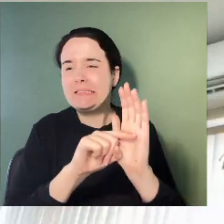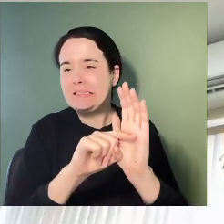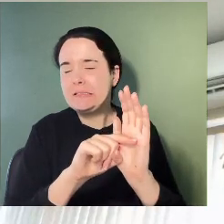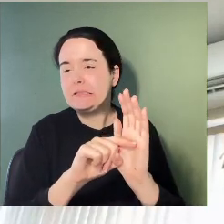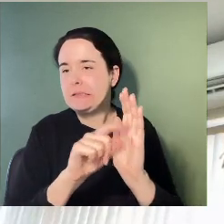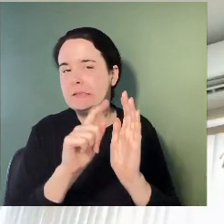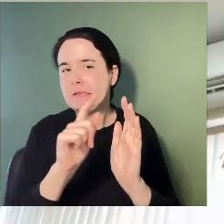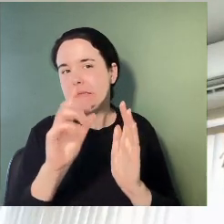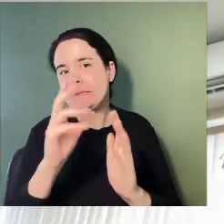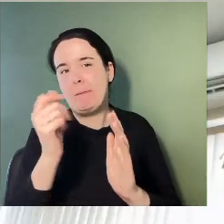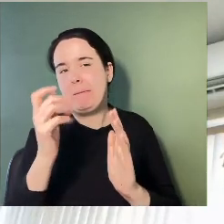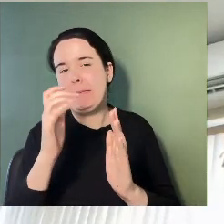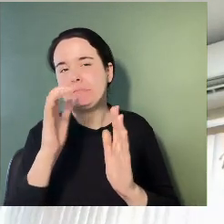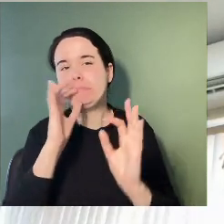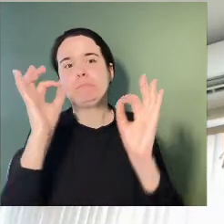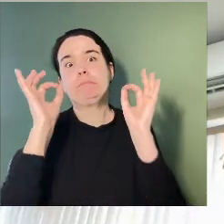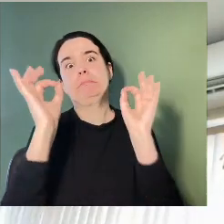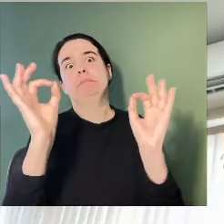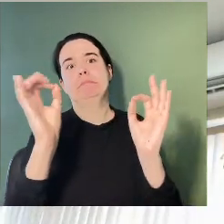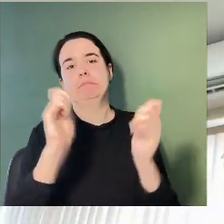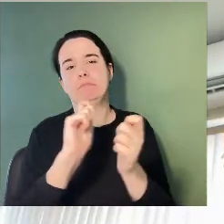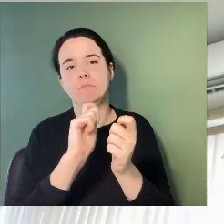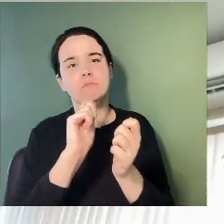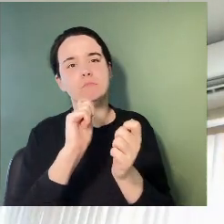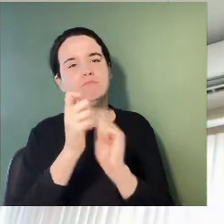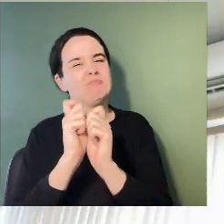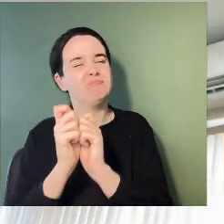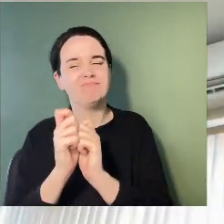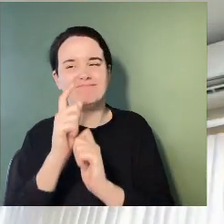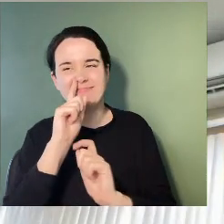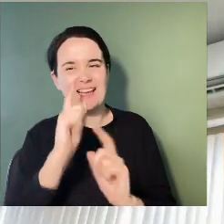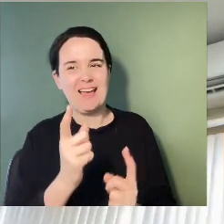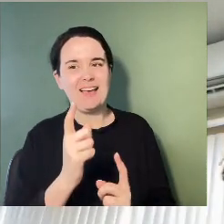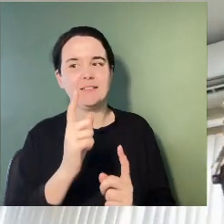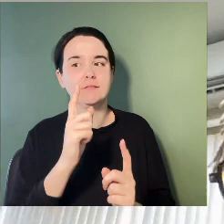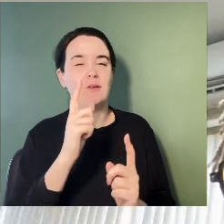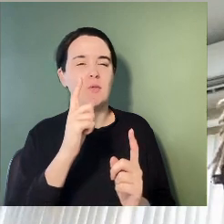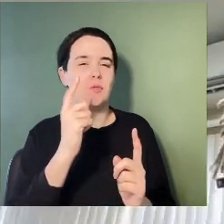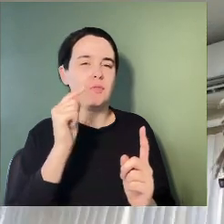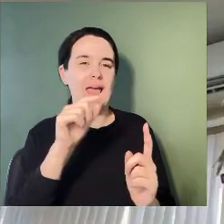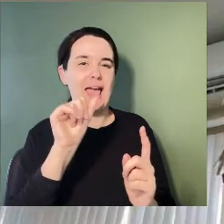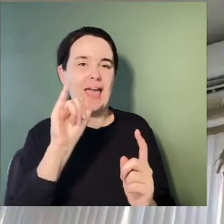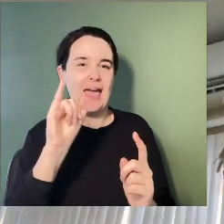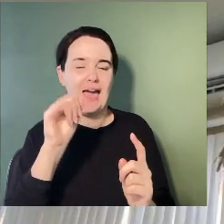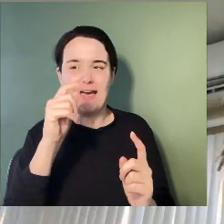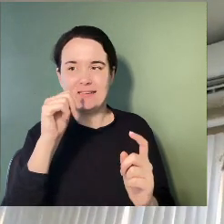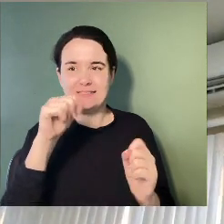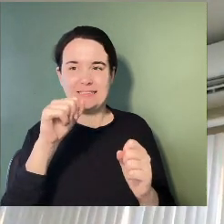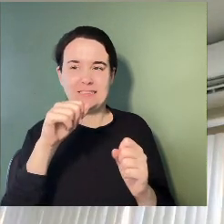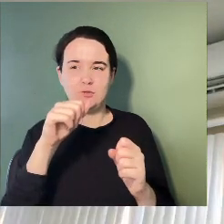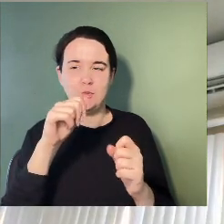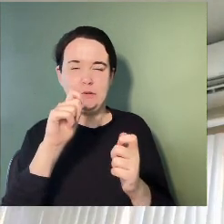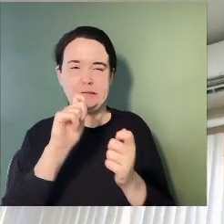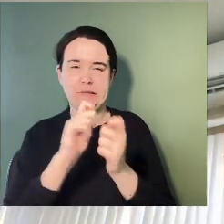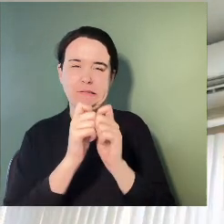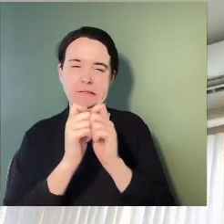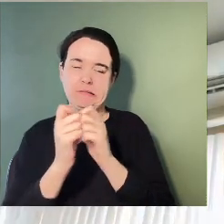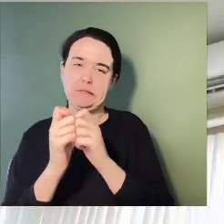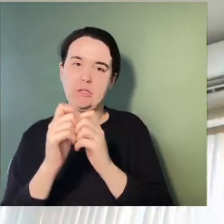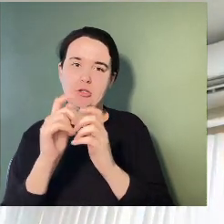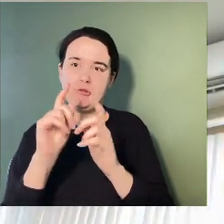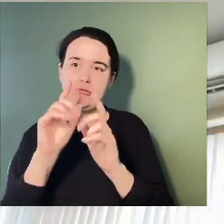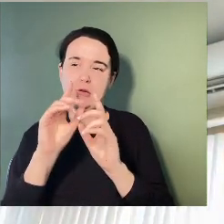that also countries need to address. So I would like to stop there because of time. Thank you.